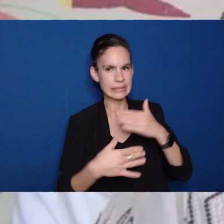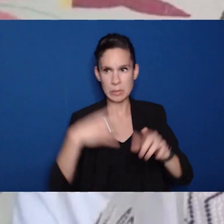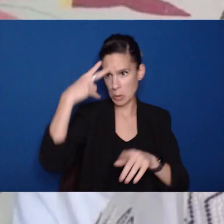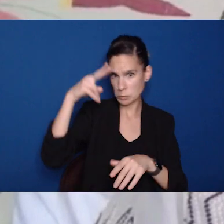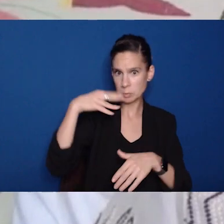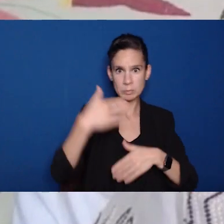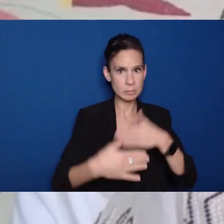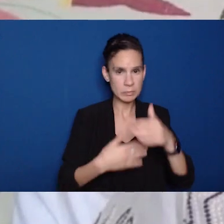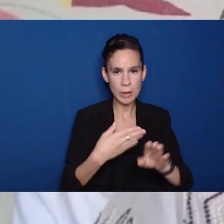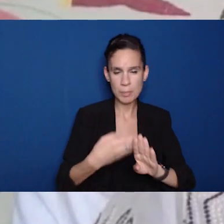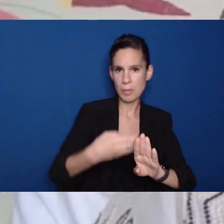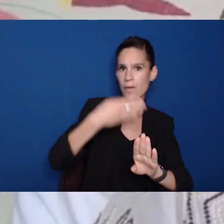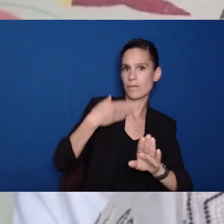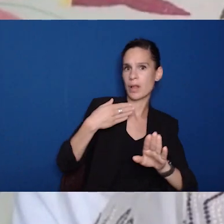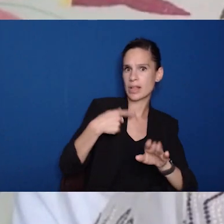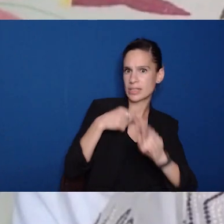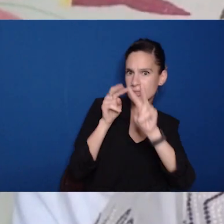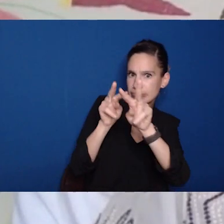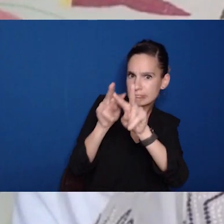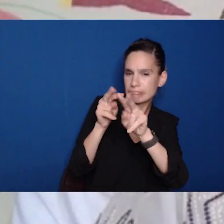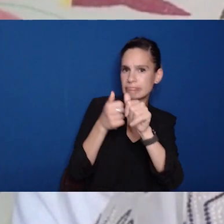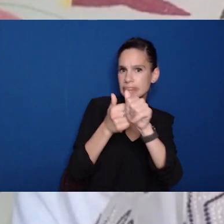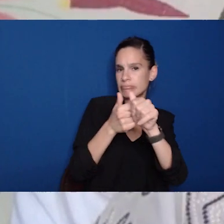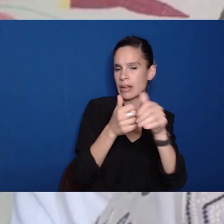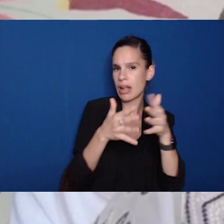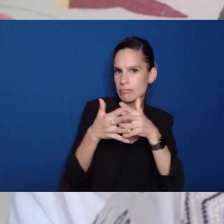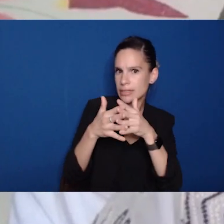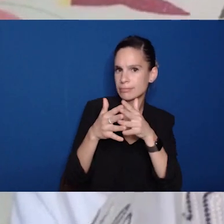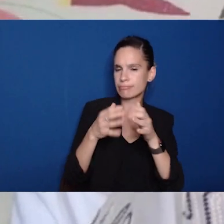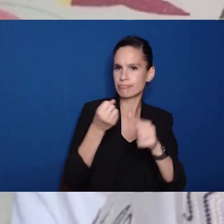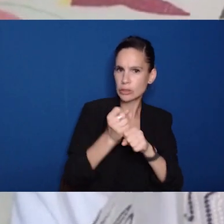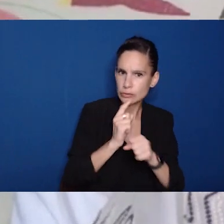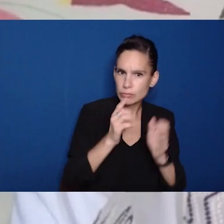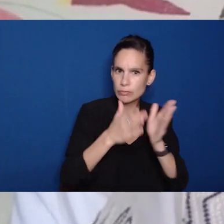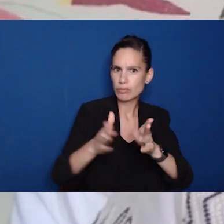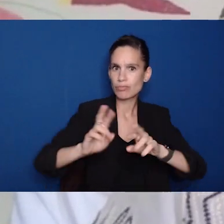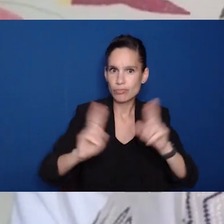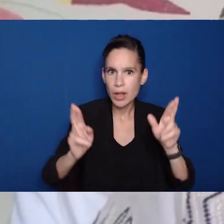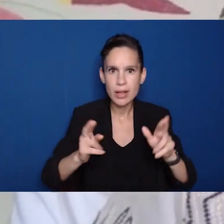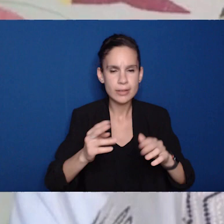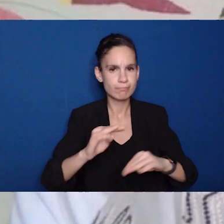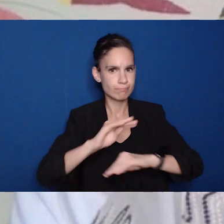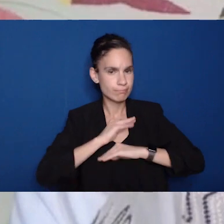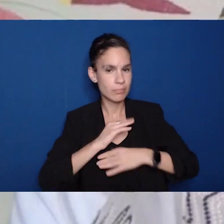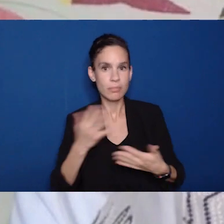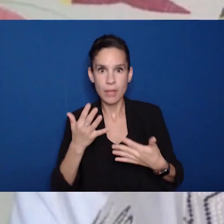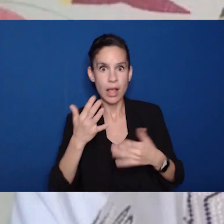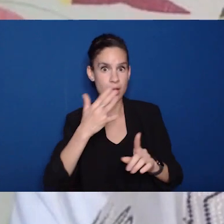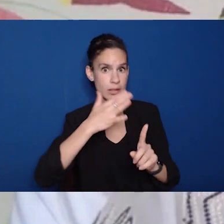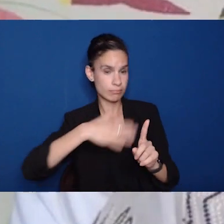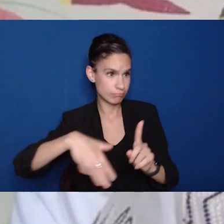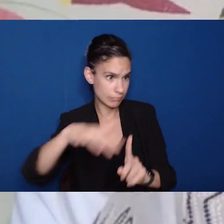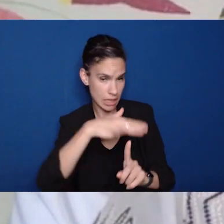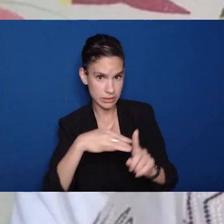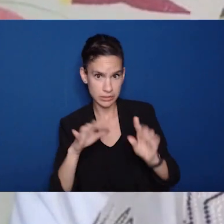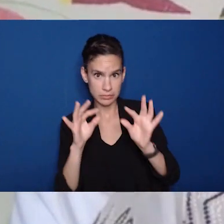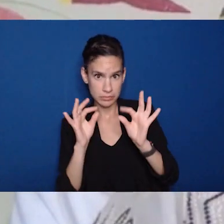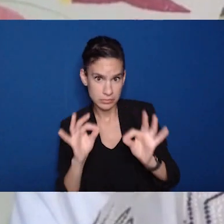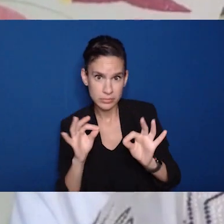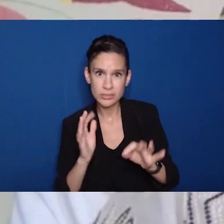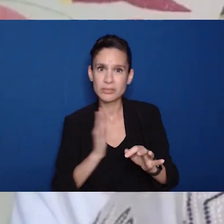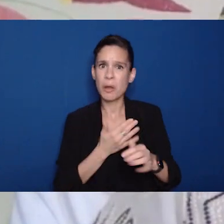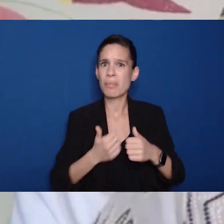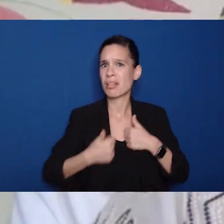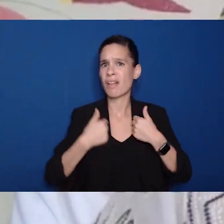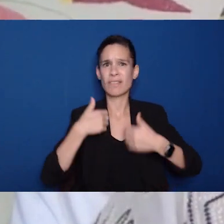think the thing that's most satisfying is the spaciousness. Our lives are really sped